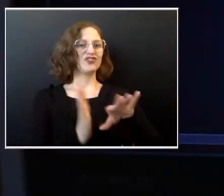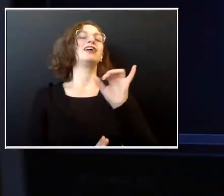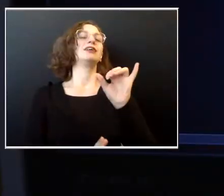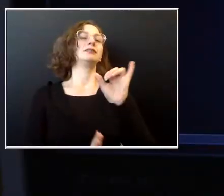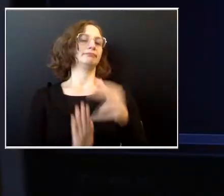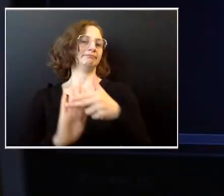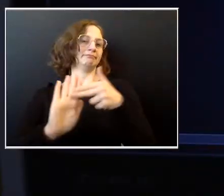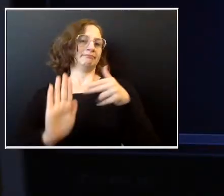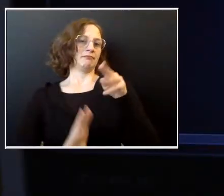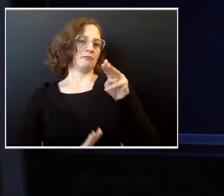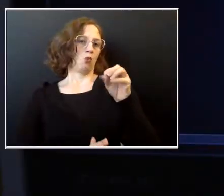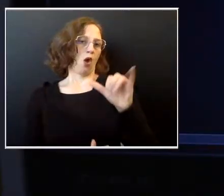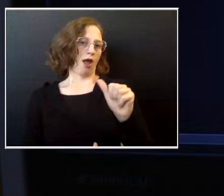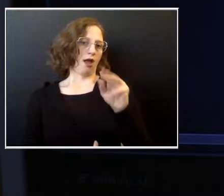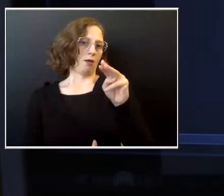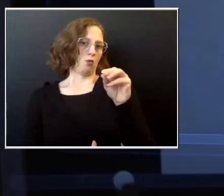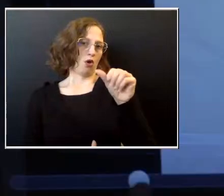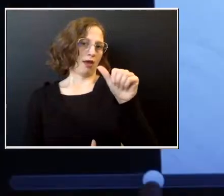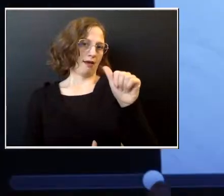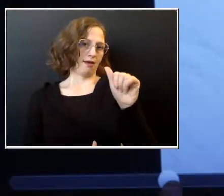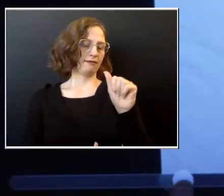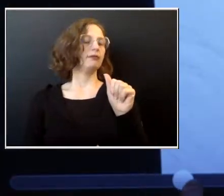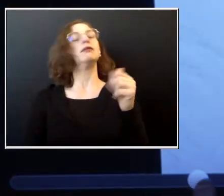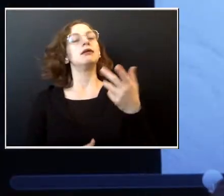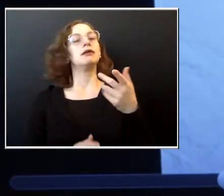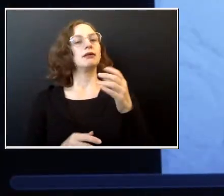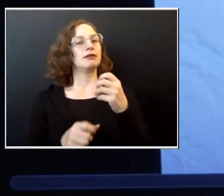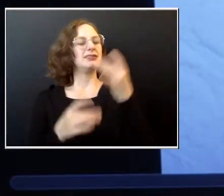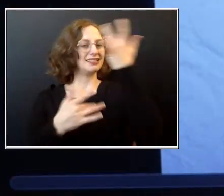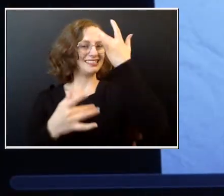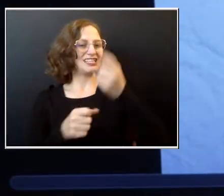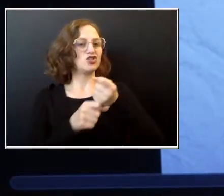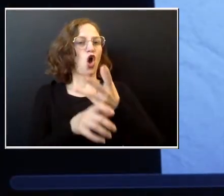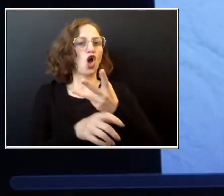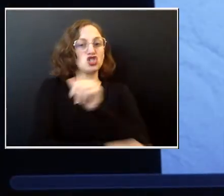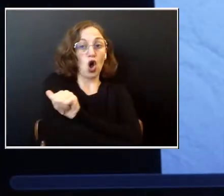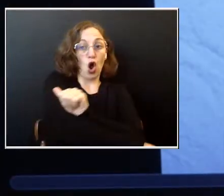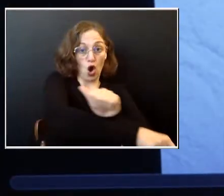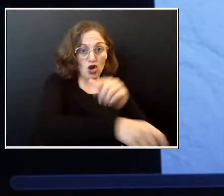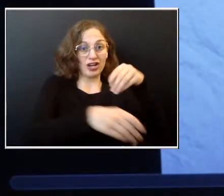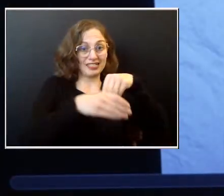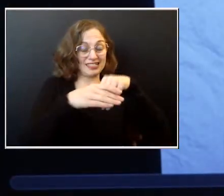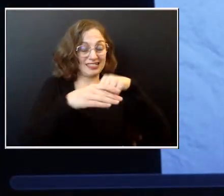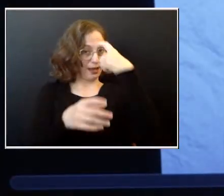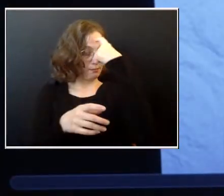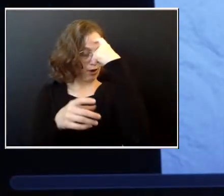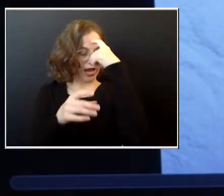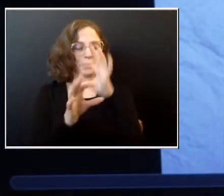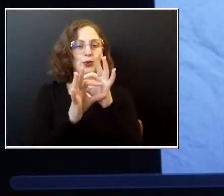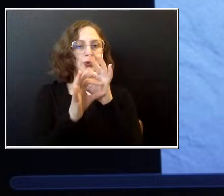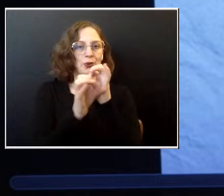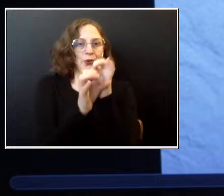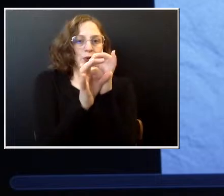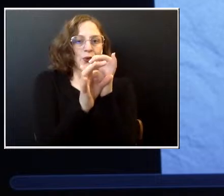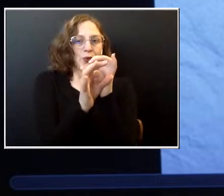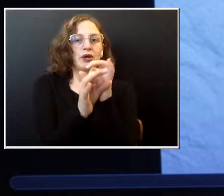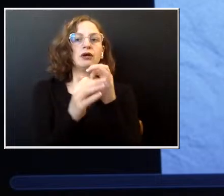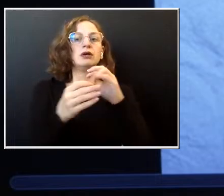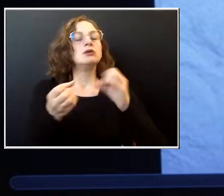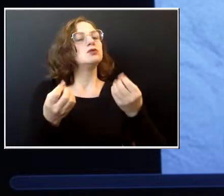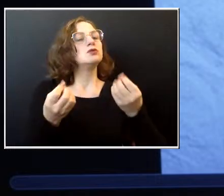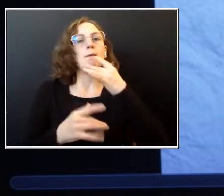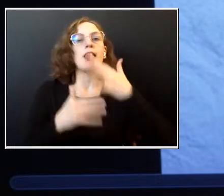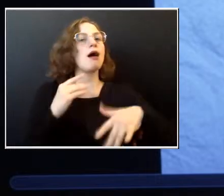the arteries in the brain to constrict, blocking blood flow and causing blood clots. Moya comes from the Japanese